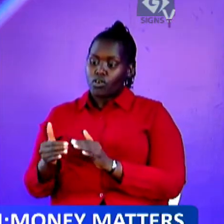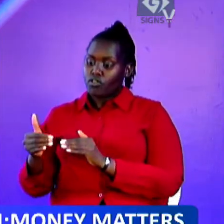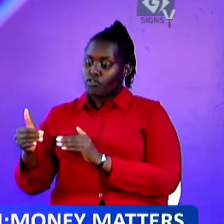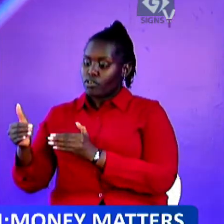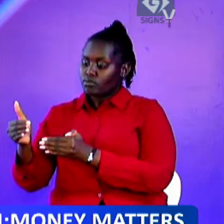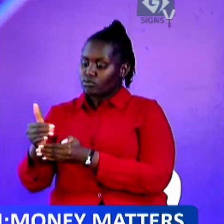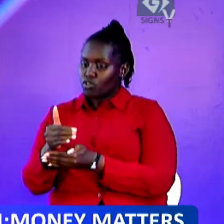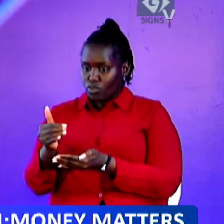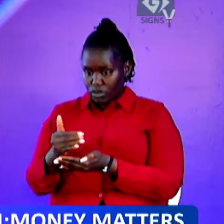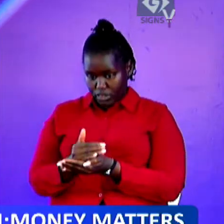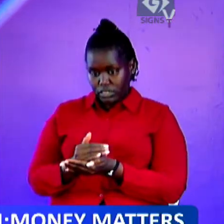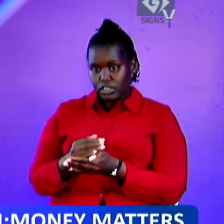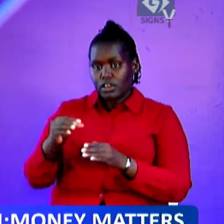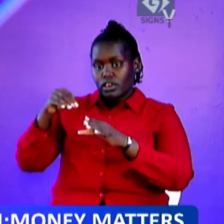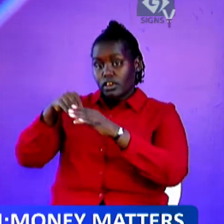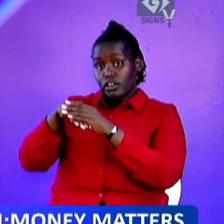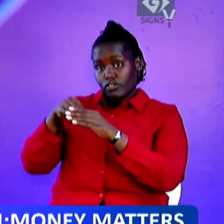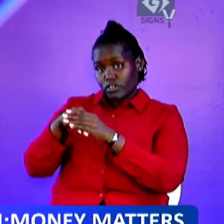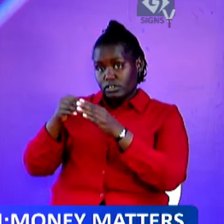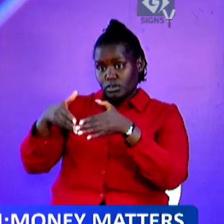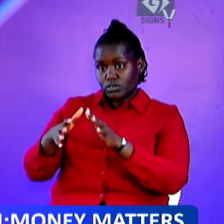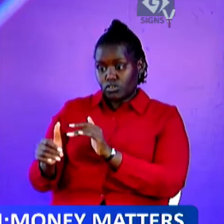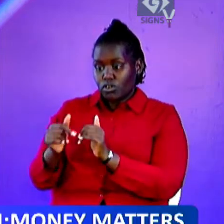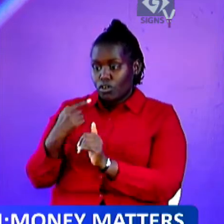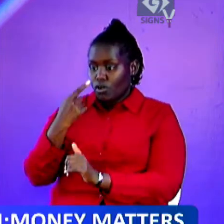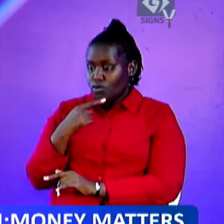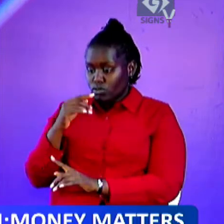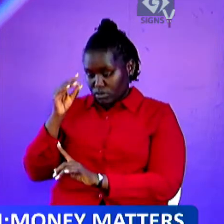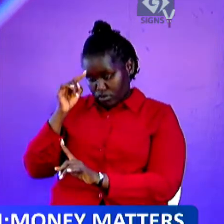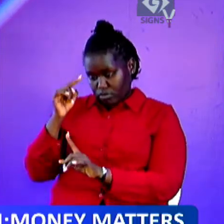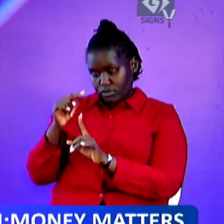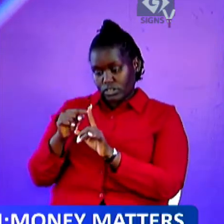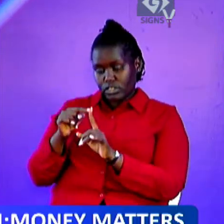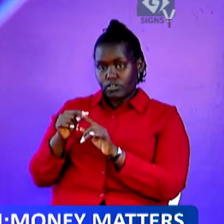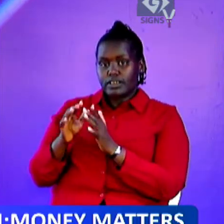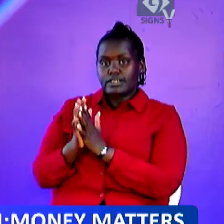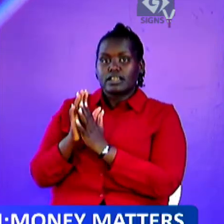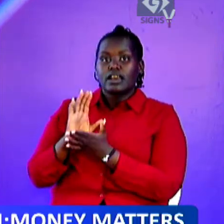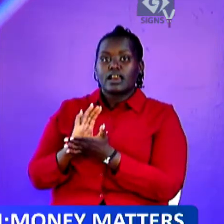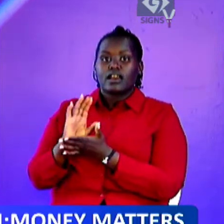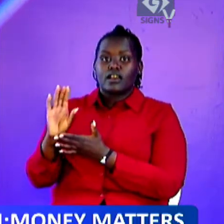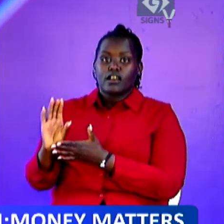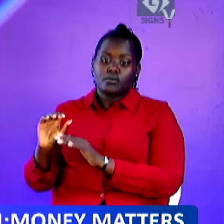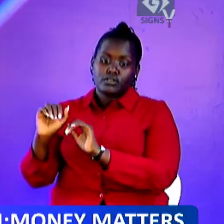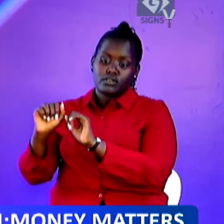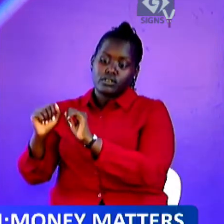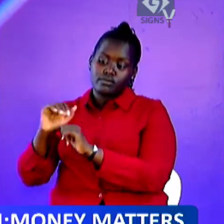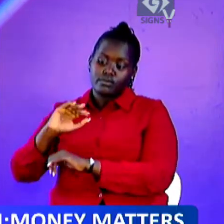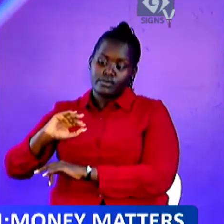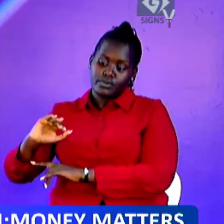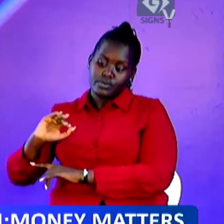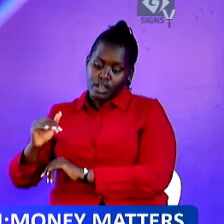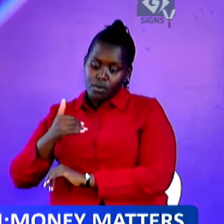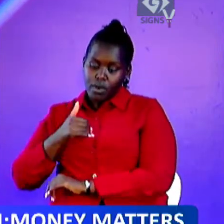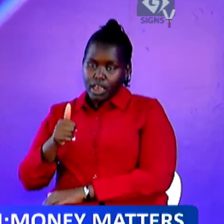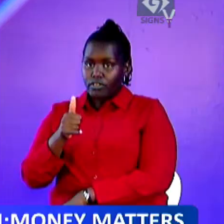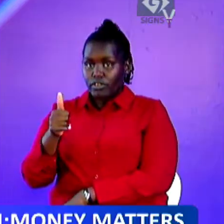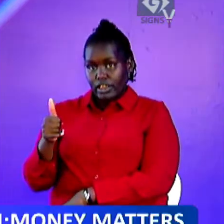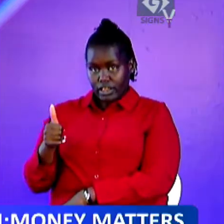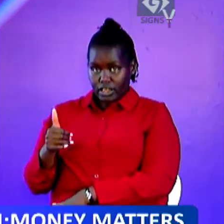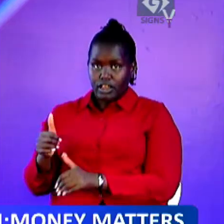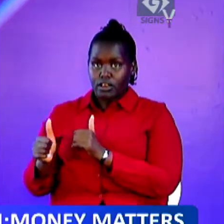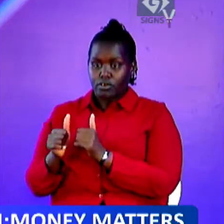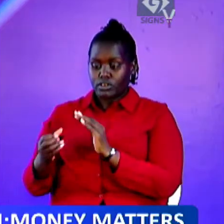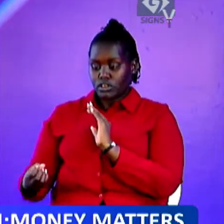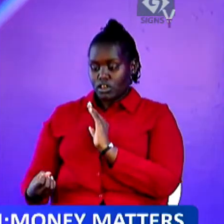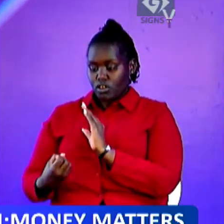scheme whose objective is capital preservation. So we have other collective investment schemes whose objectives are